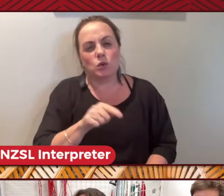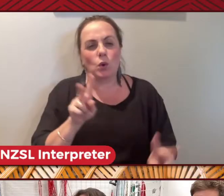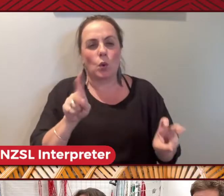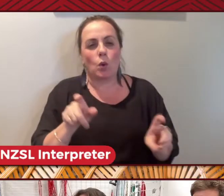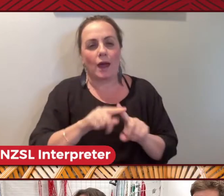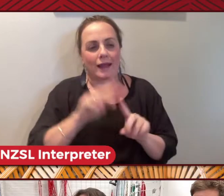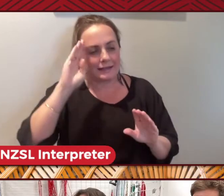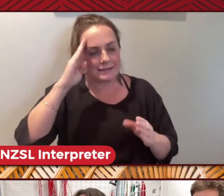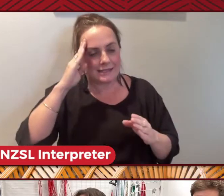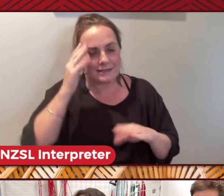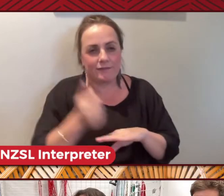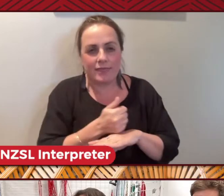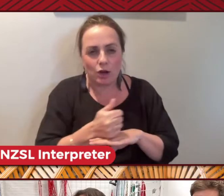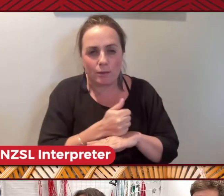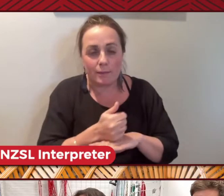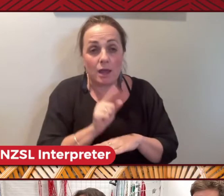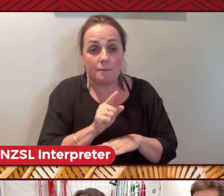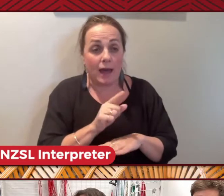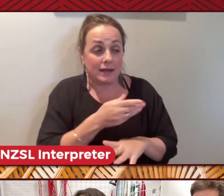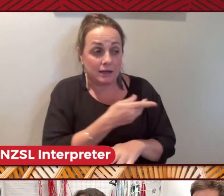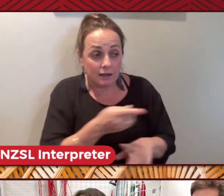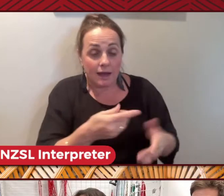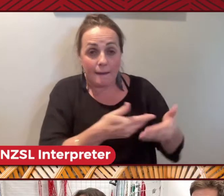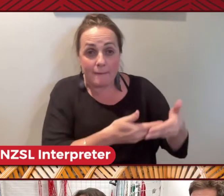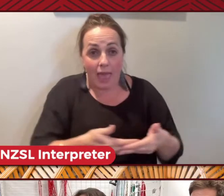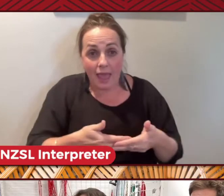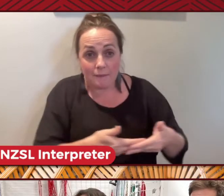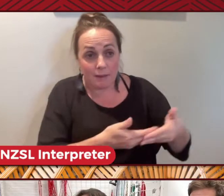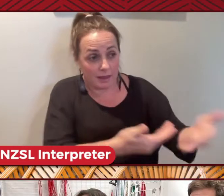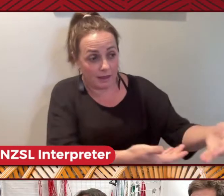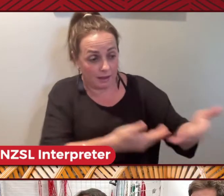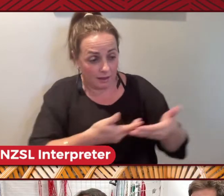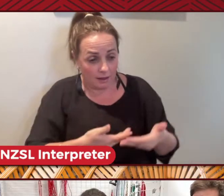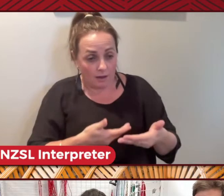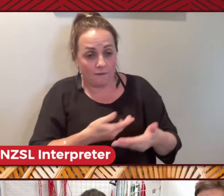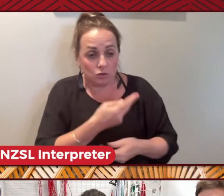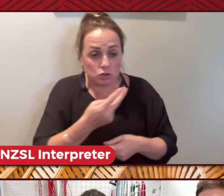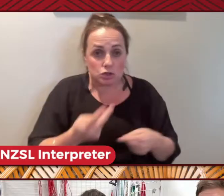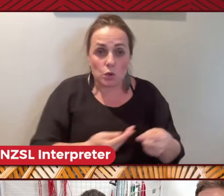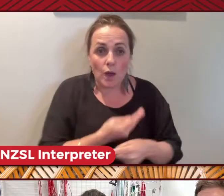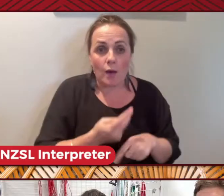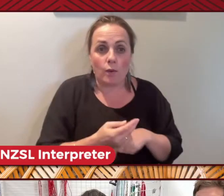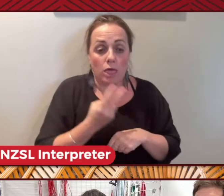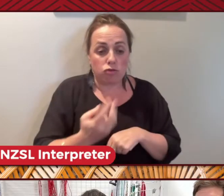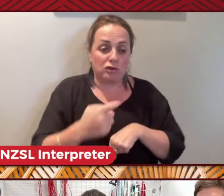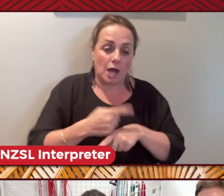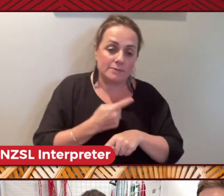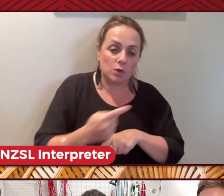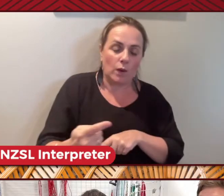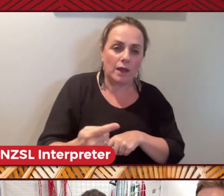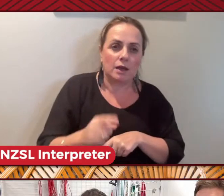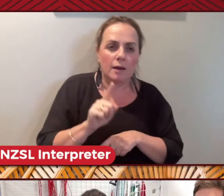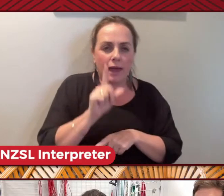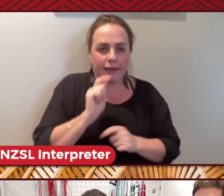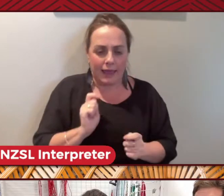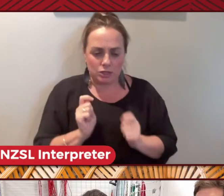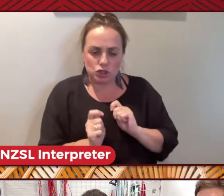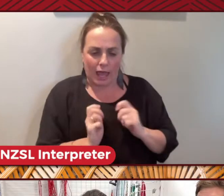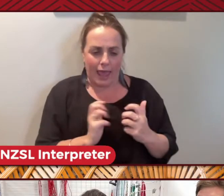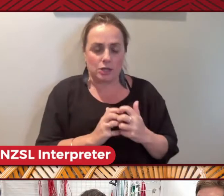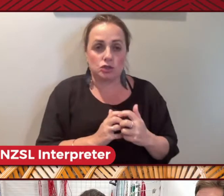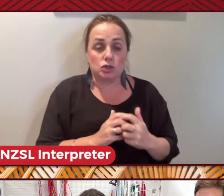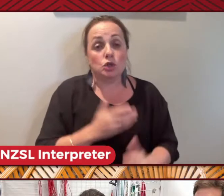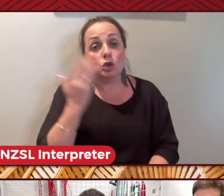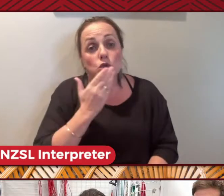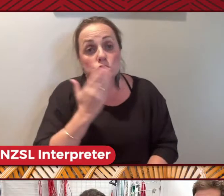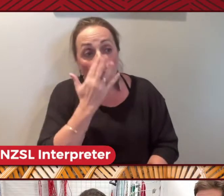be that these babies are coming in for 2 hours, 3 sessions a week type thing, that it can be modified. And our school aged kids can